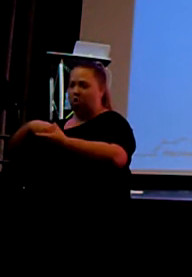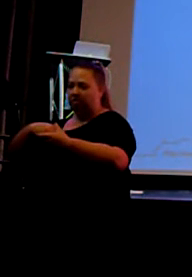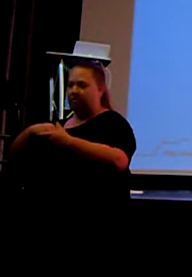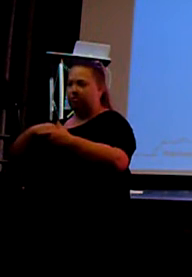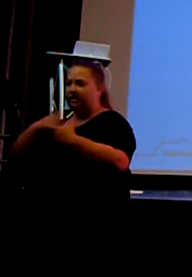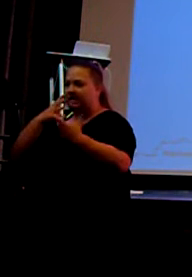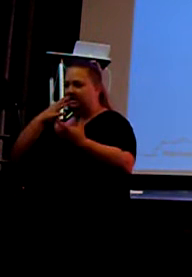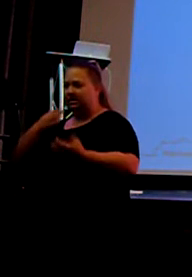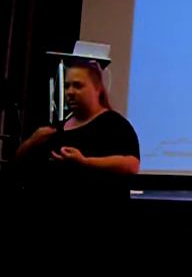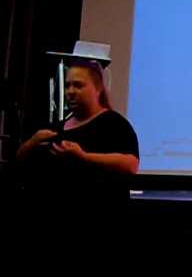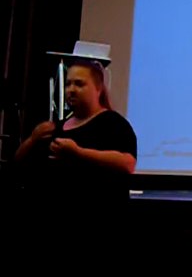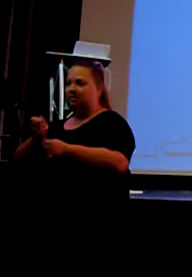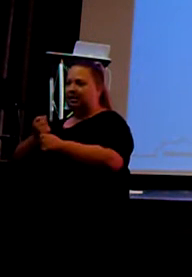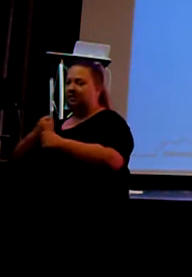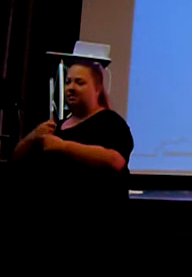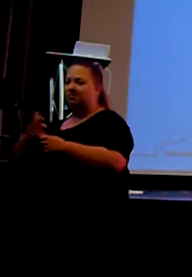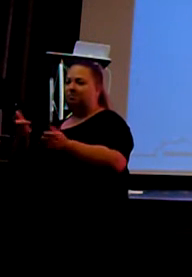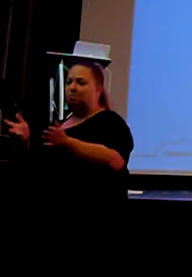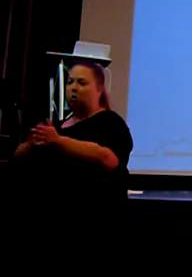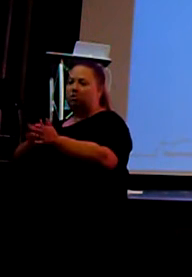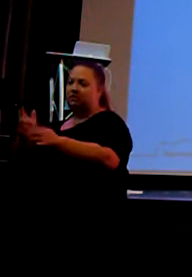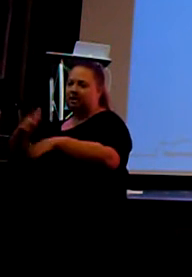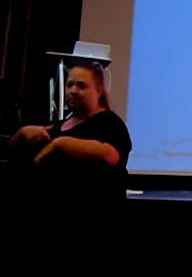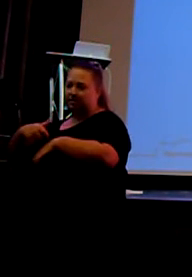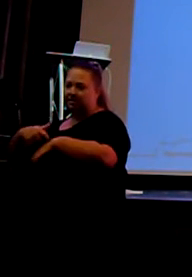comes to the port times.